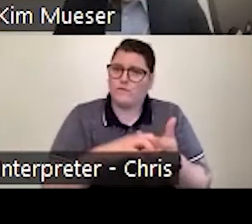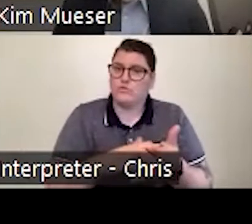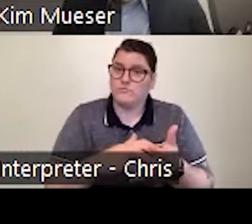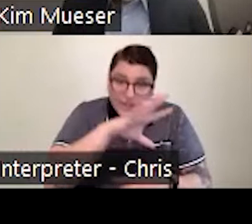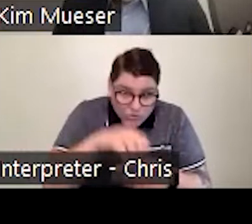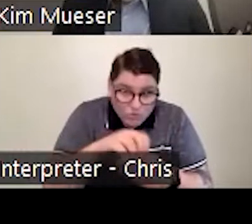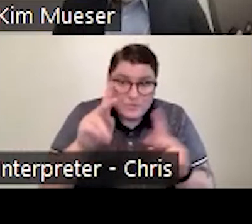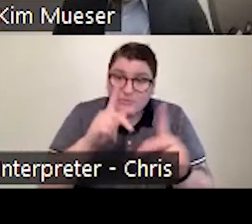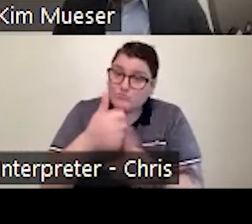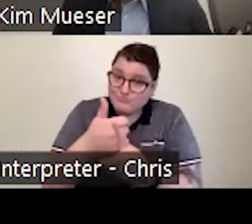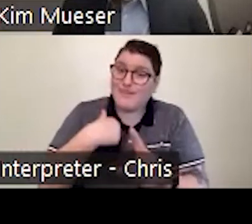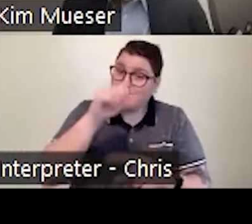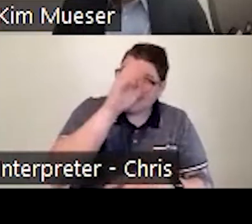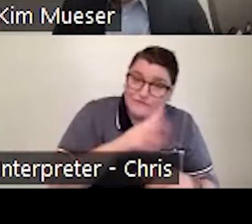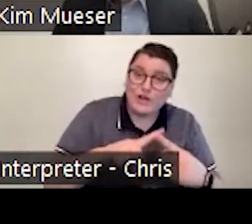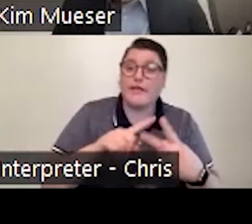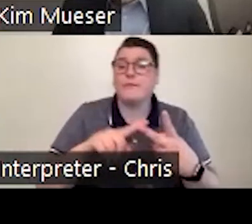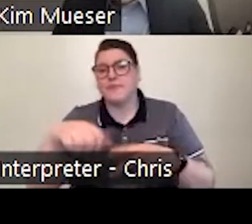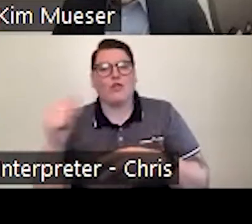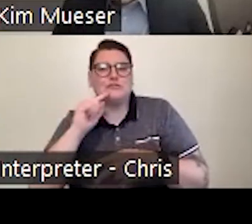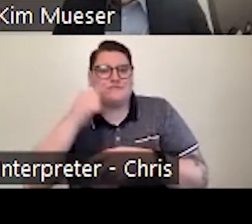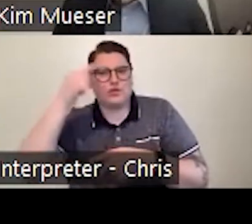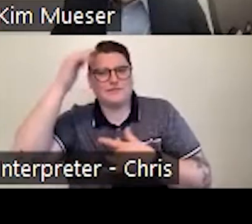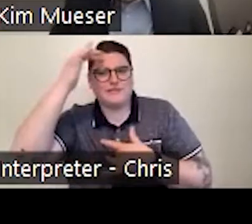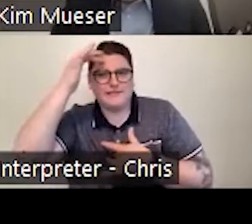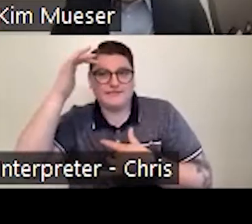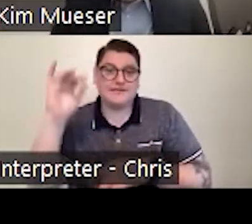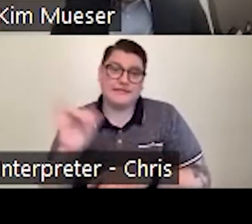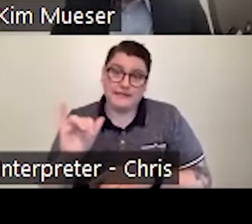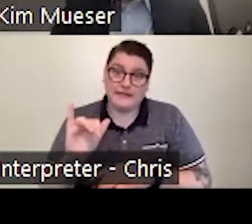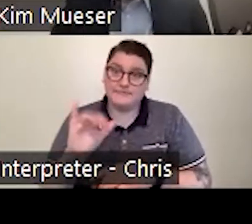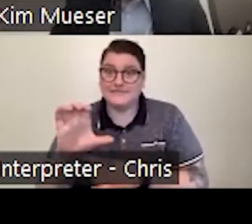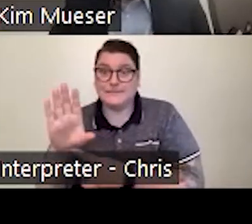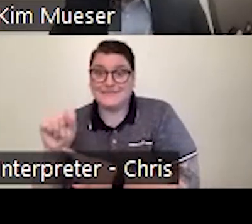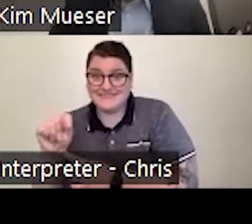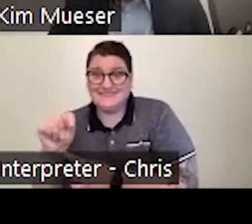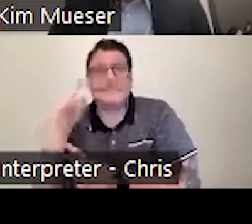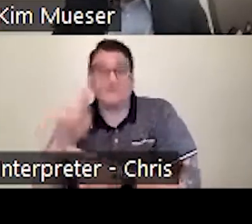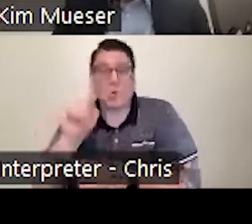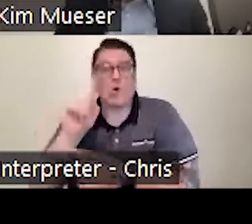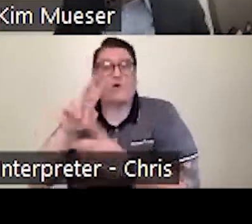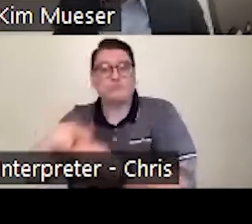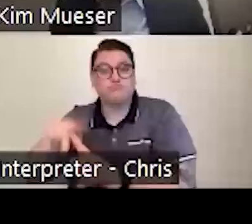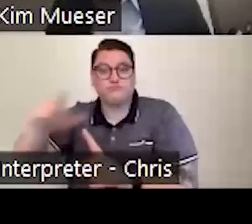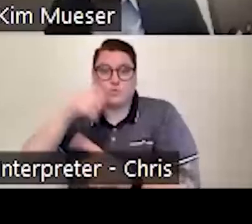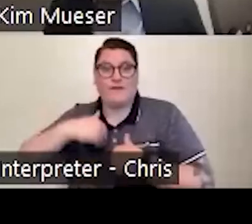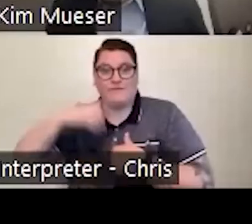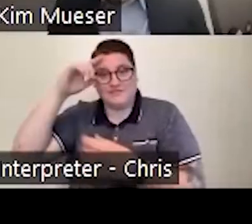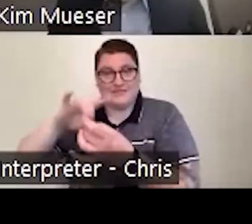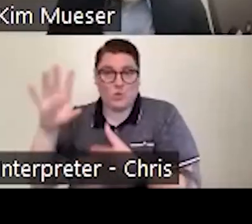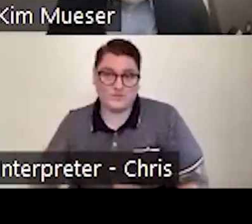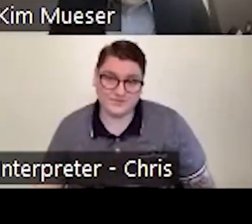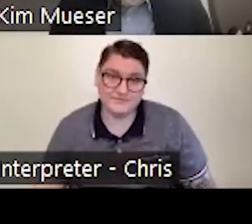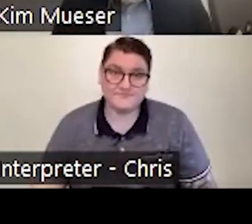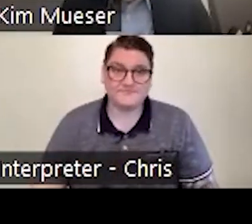with schizophrenia and other severe mental illnesses, such as in CBT for psychosis. So this is a picture of